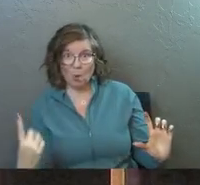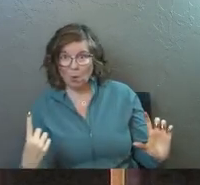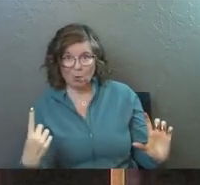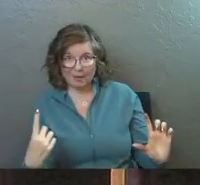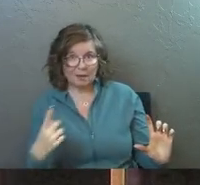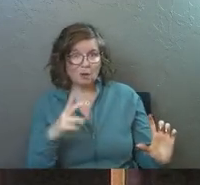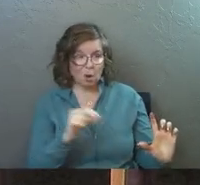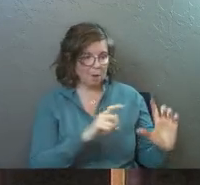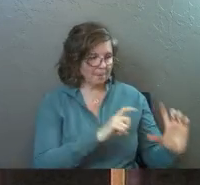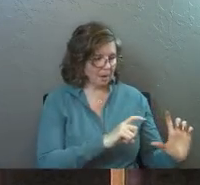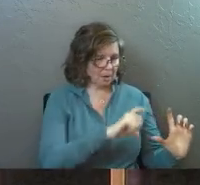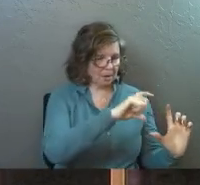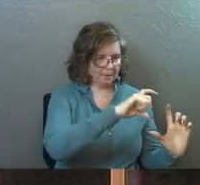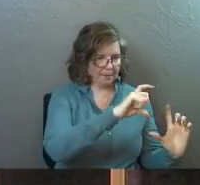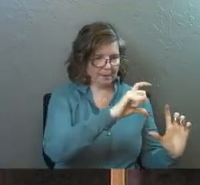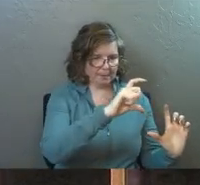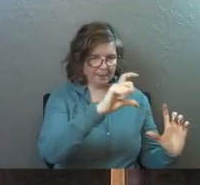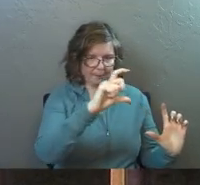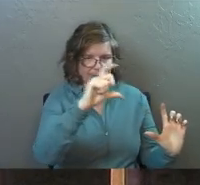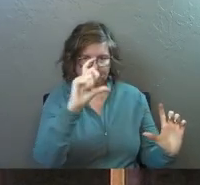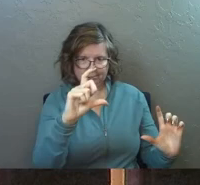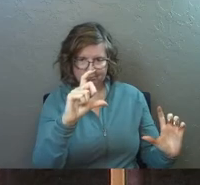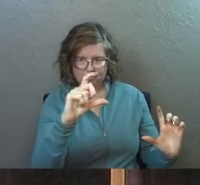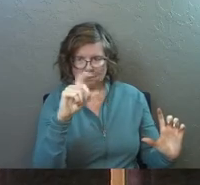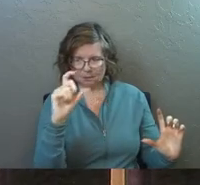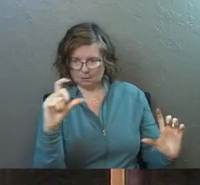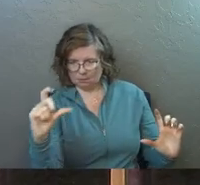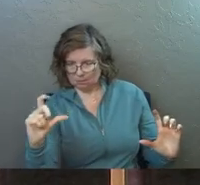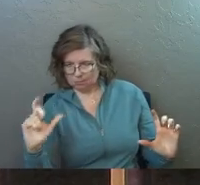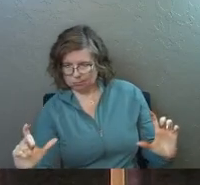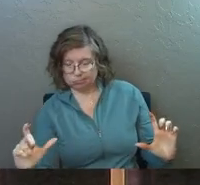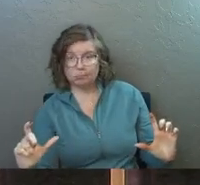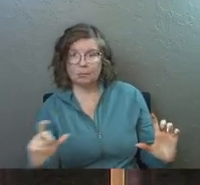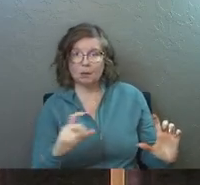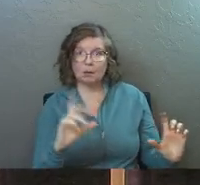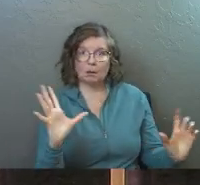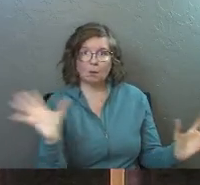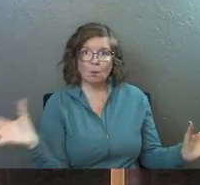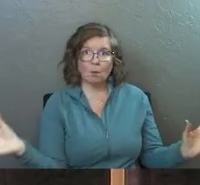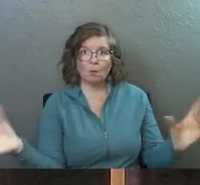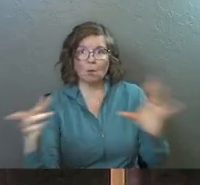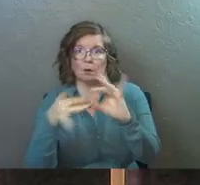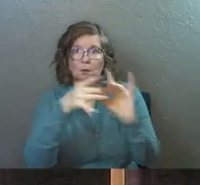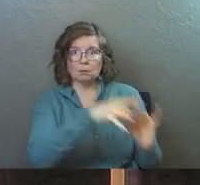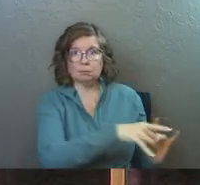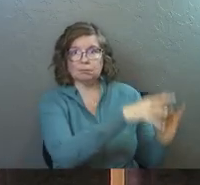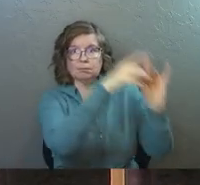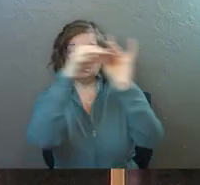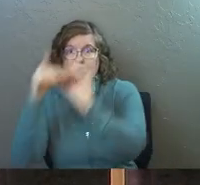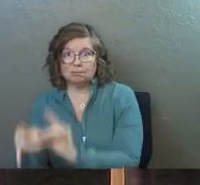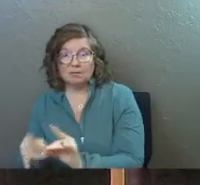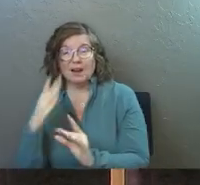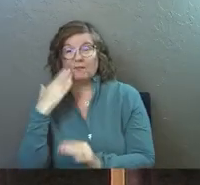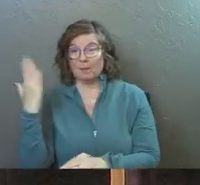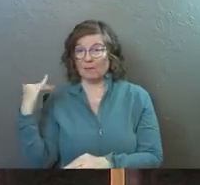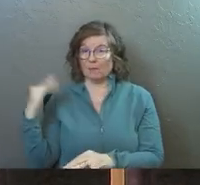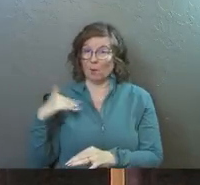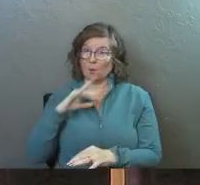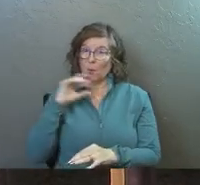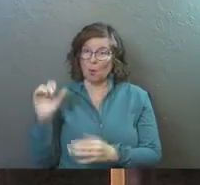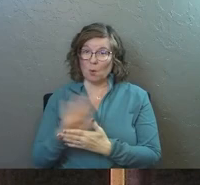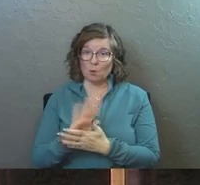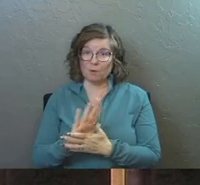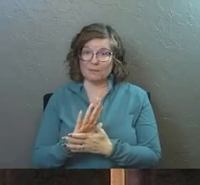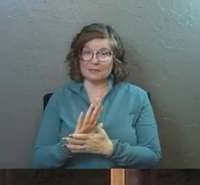will constantly get it wrong. Have you ever been watching one of the old animation movies before? You pause in the middle and it's all blurry